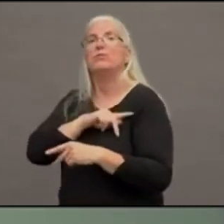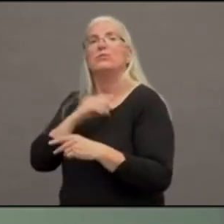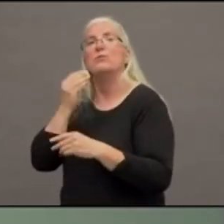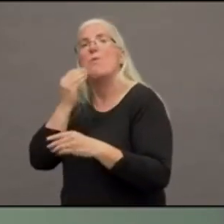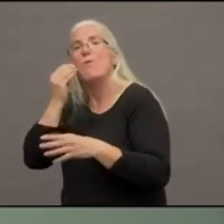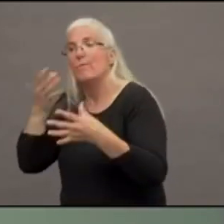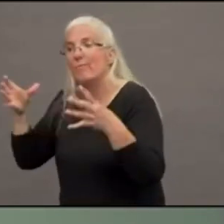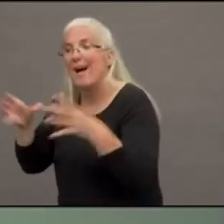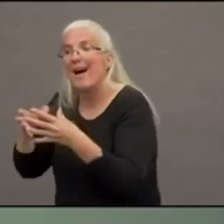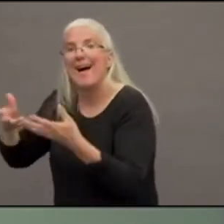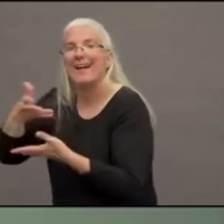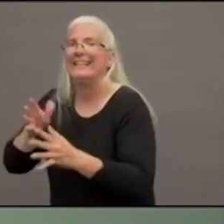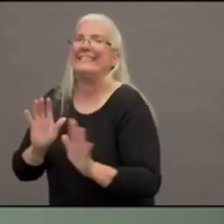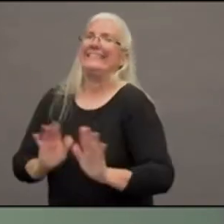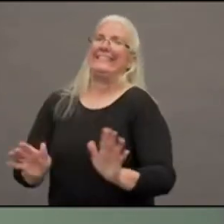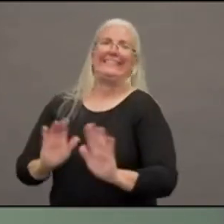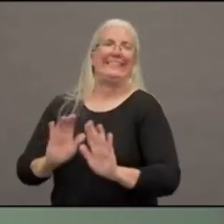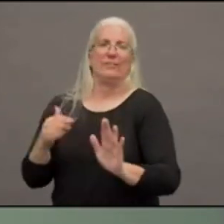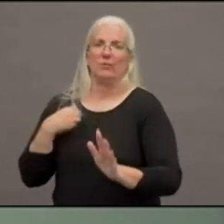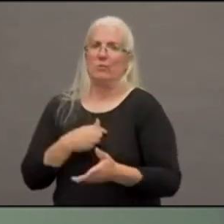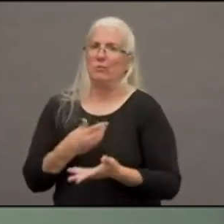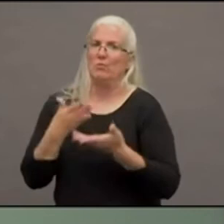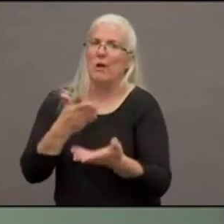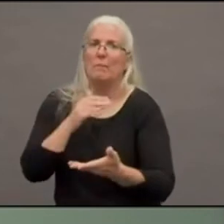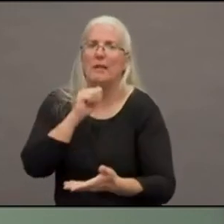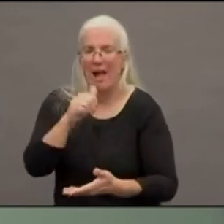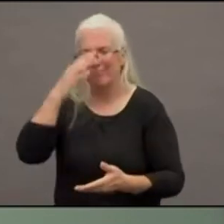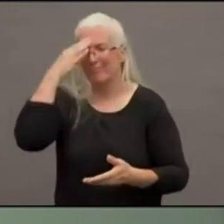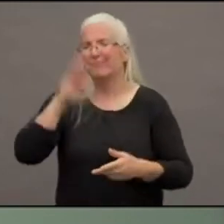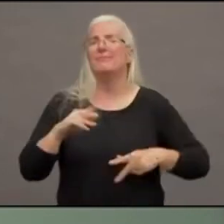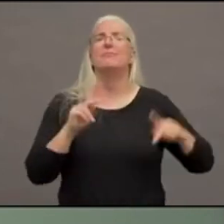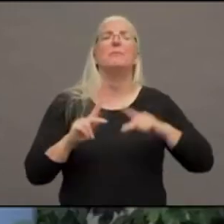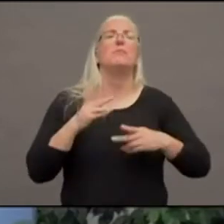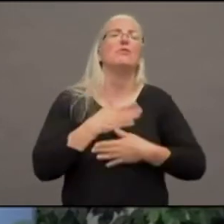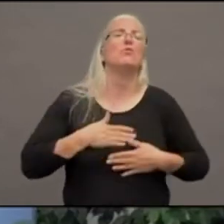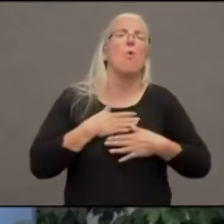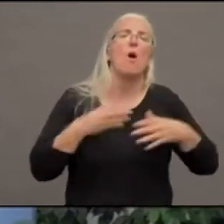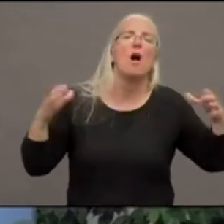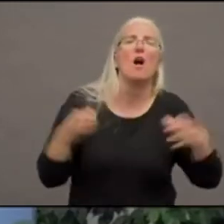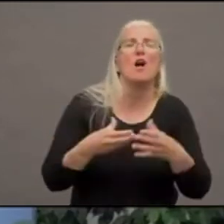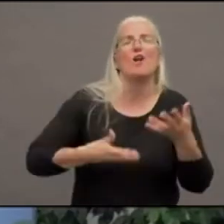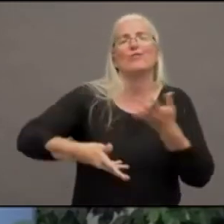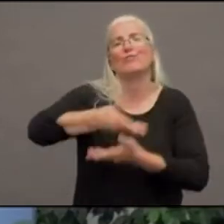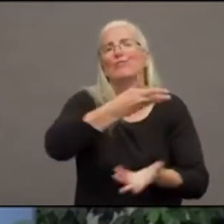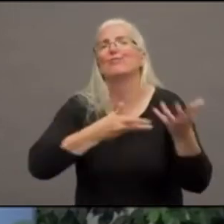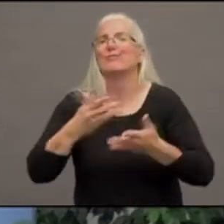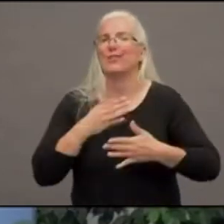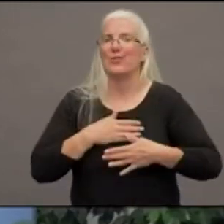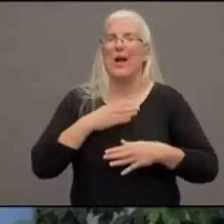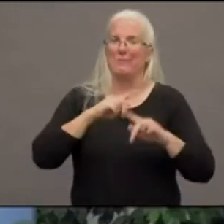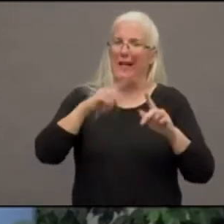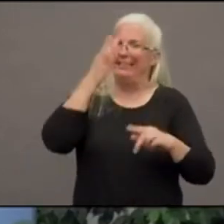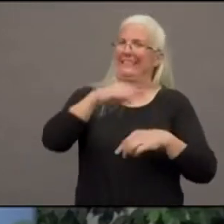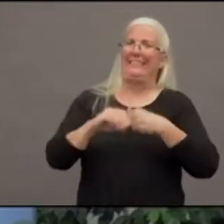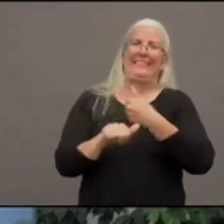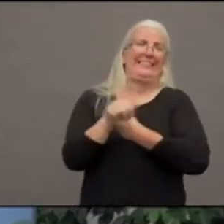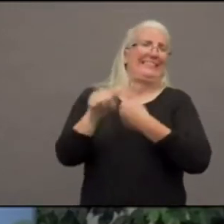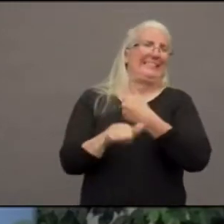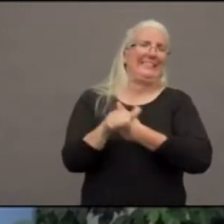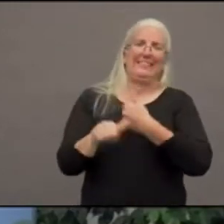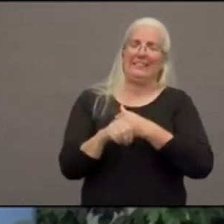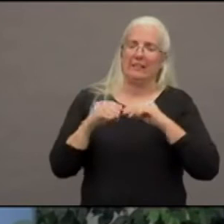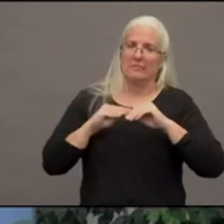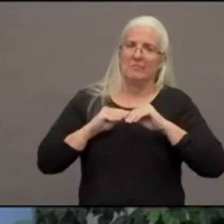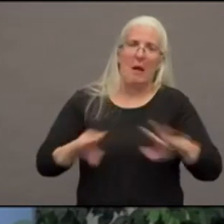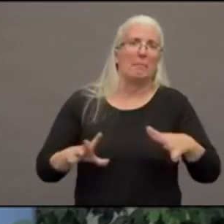people, right? But there's significant risk associated with gatherings. One last point that I wanted to ask you about is